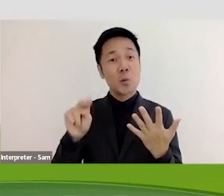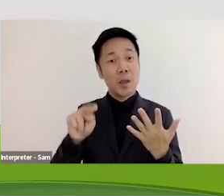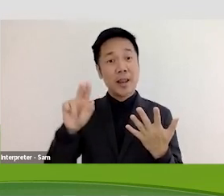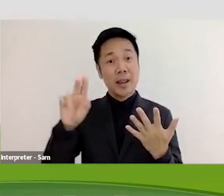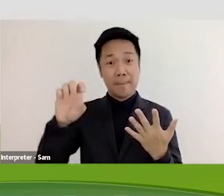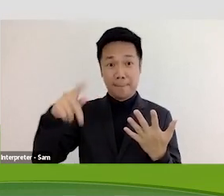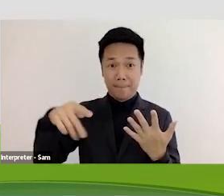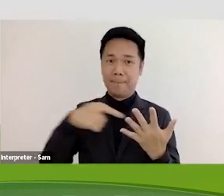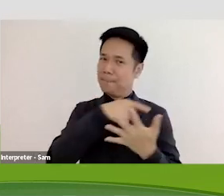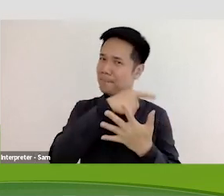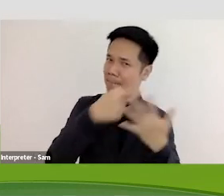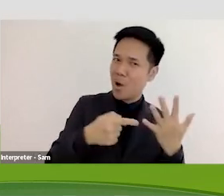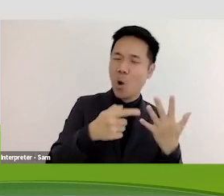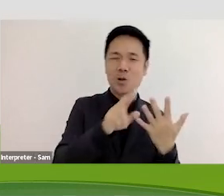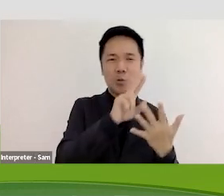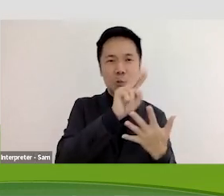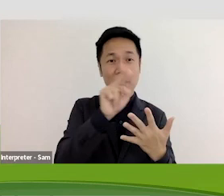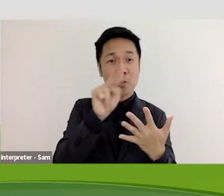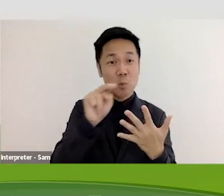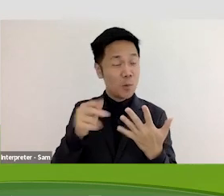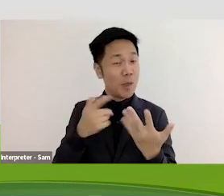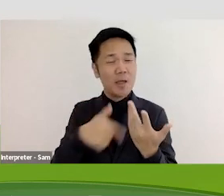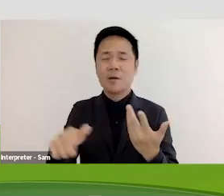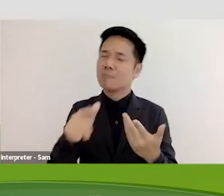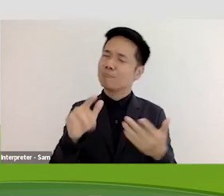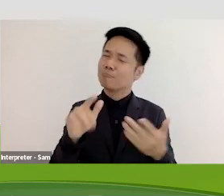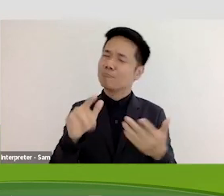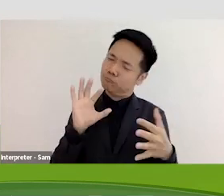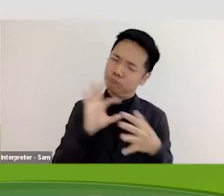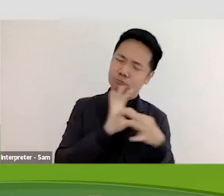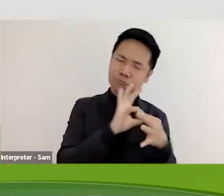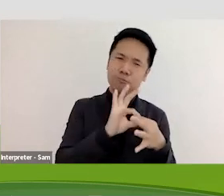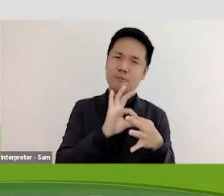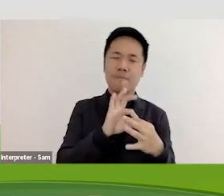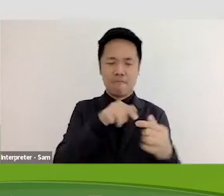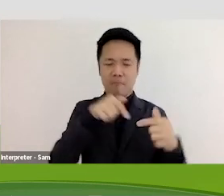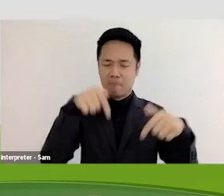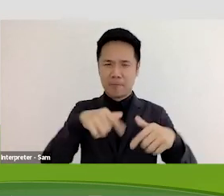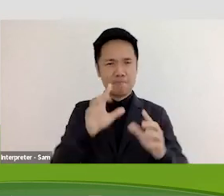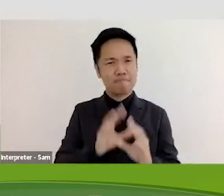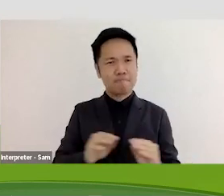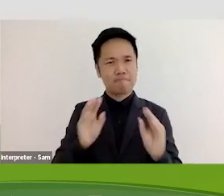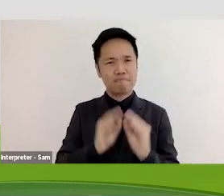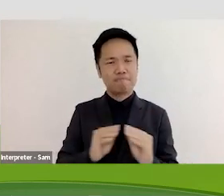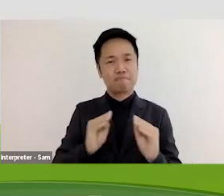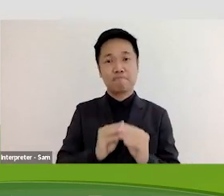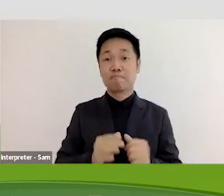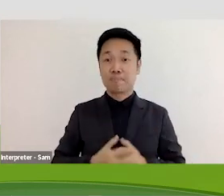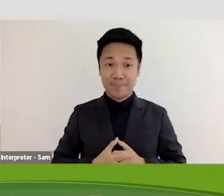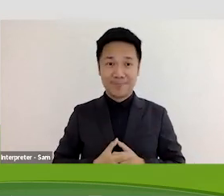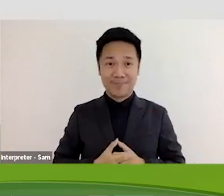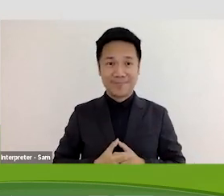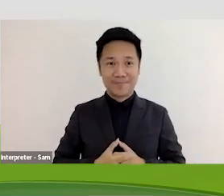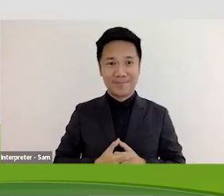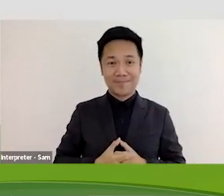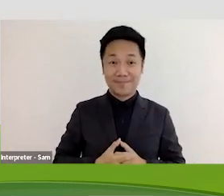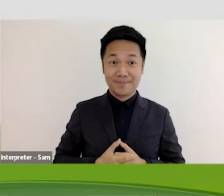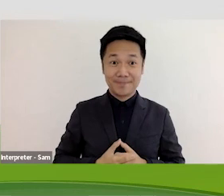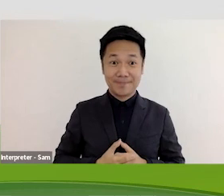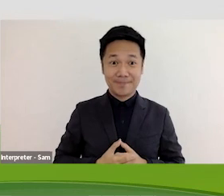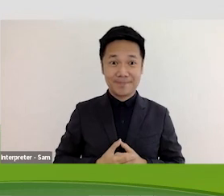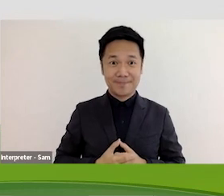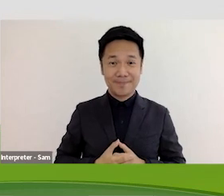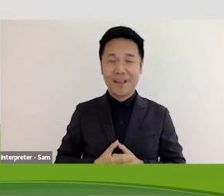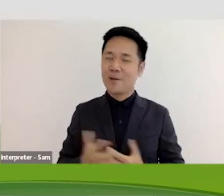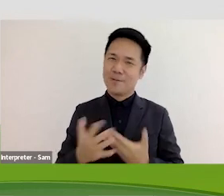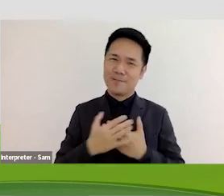really working together as one team towards the success of this consultation. And I would also like to express